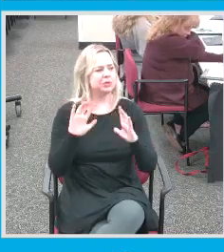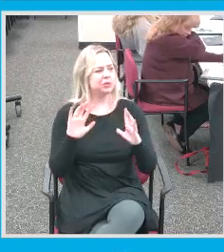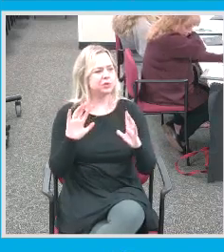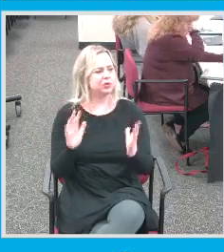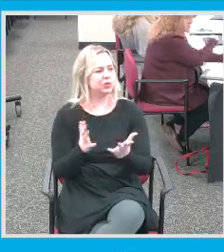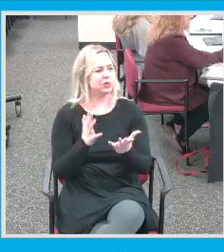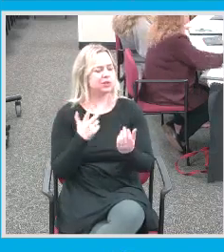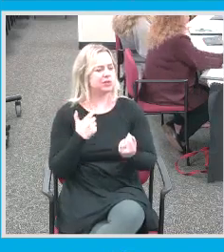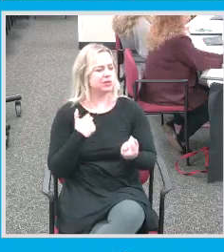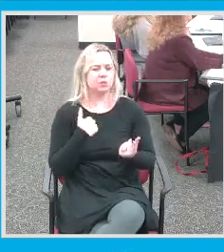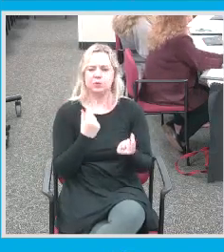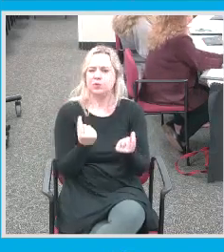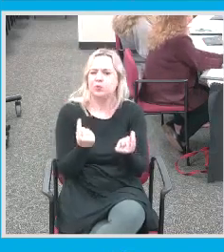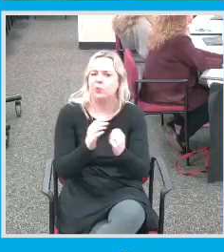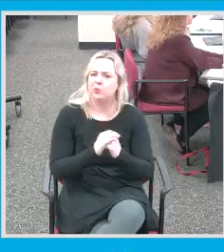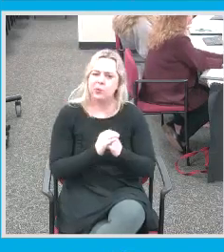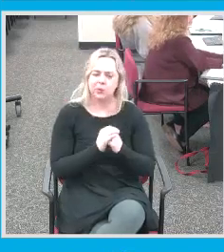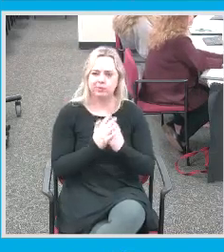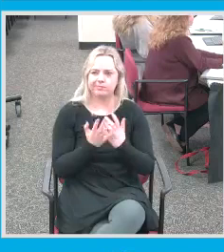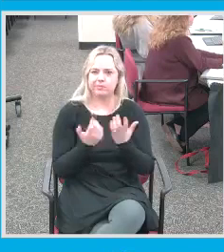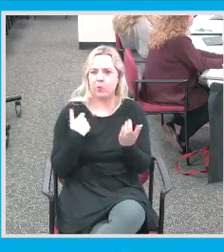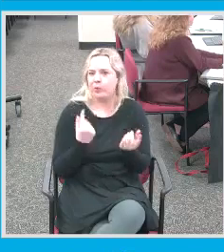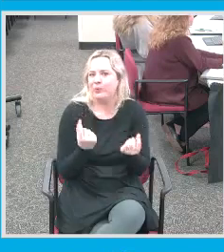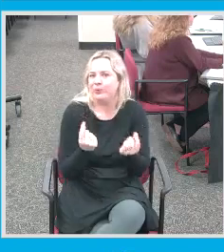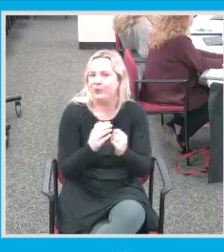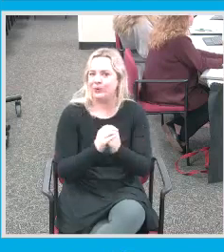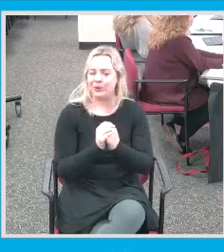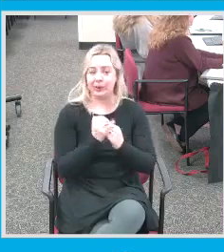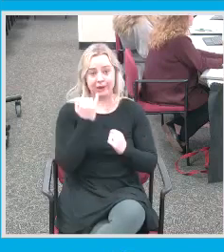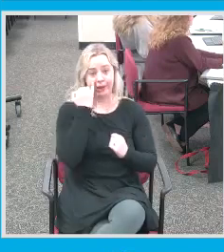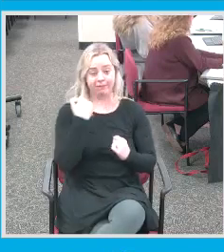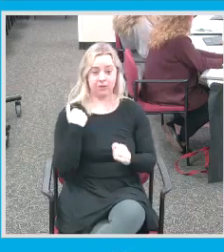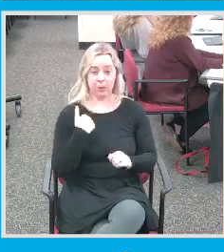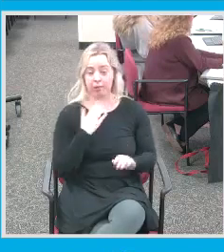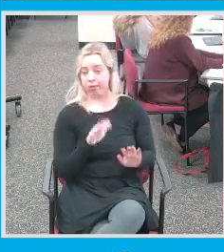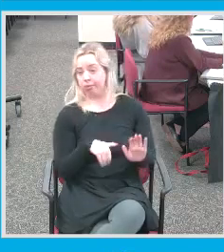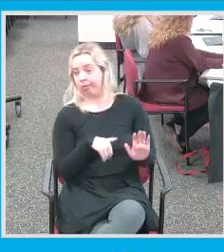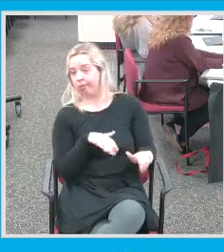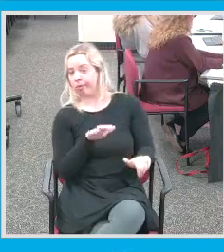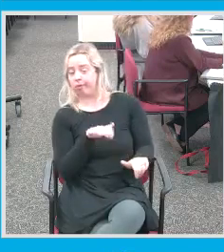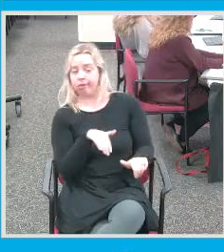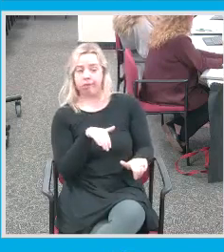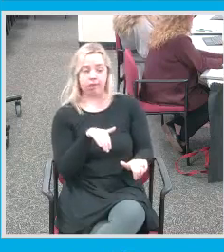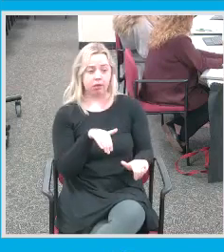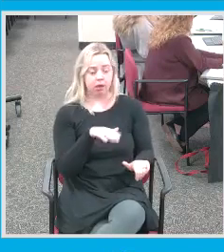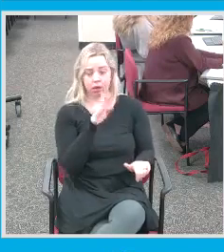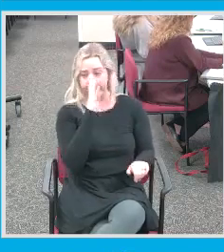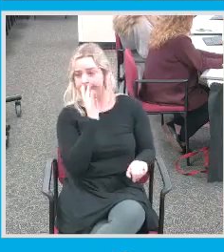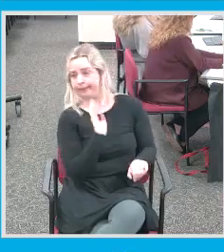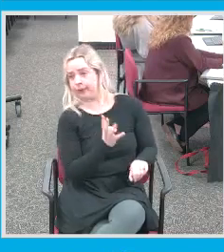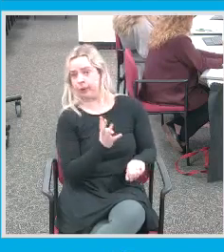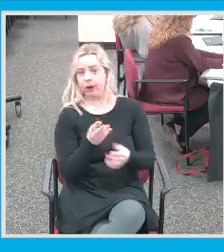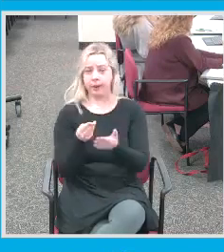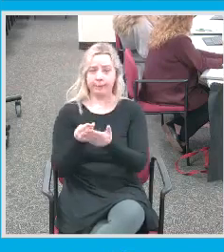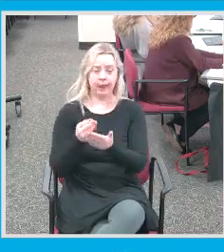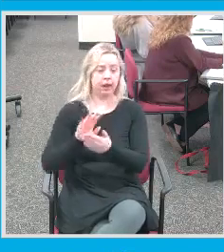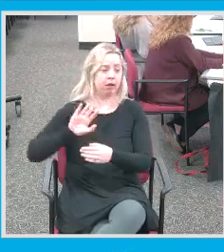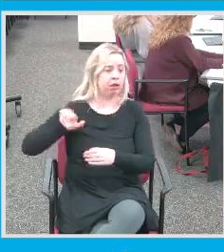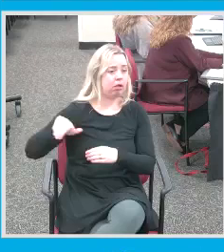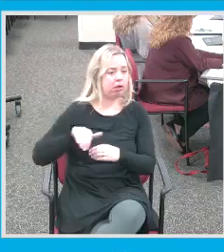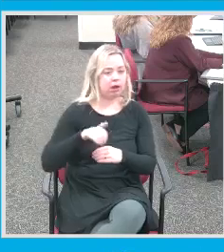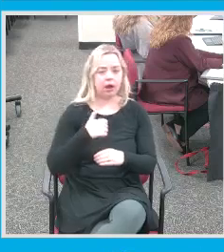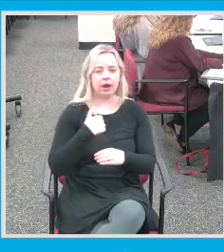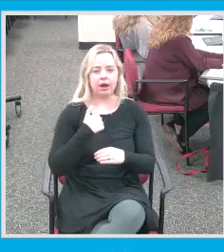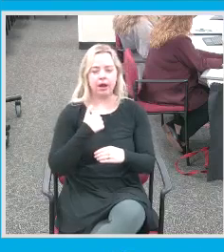on the topic? Because if we don't keep up the momentum, and if we don't keep focus, and we don't keep the funding, and I call it like a